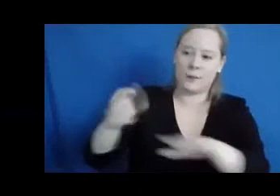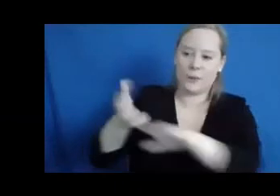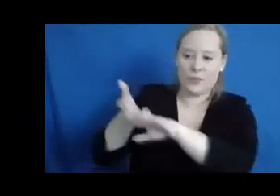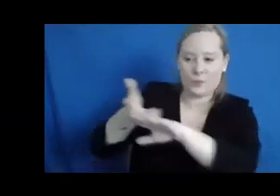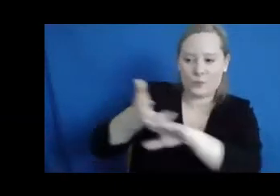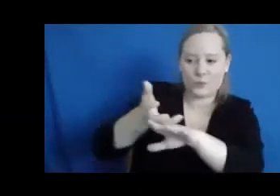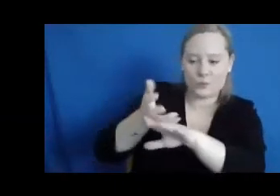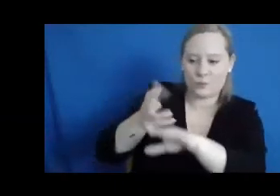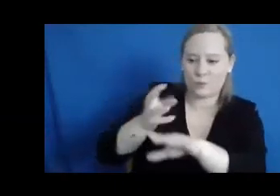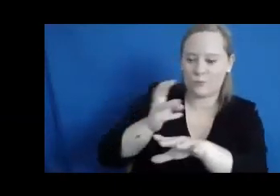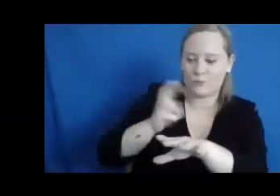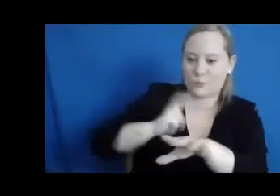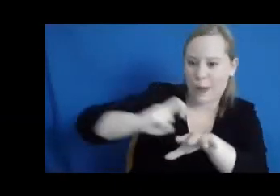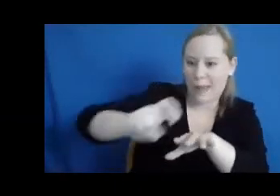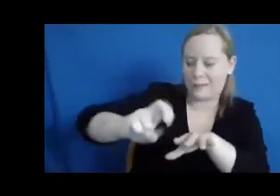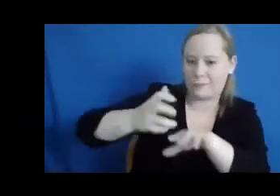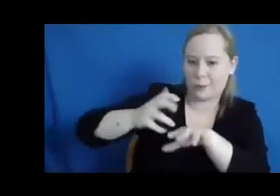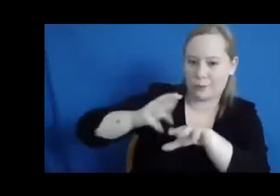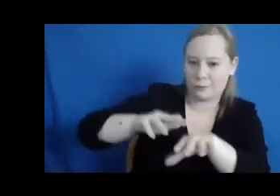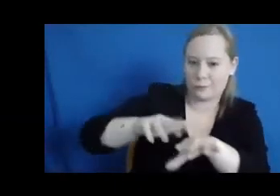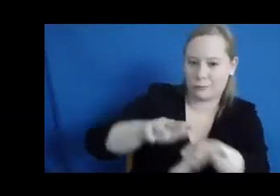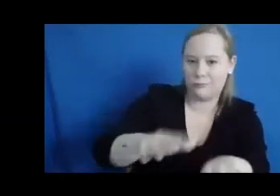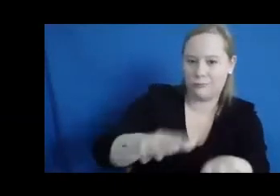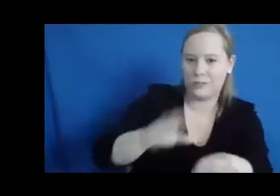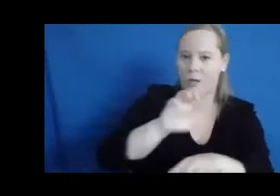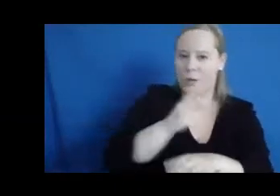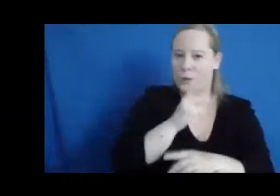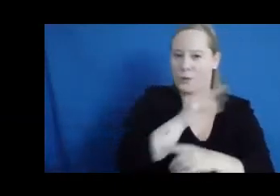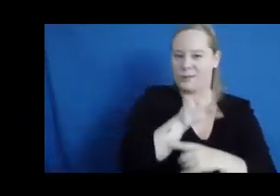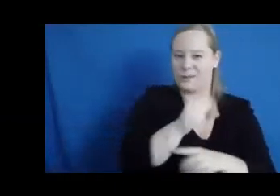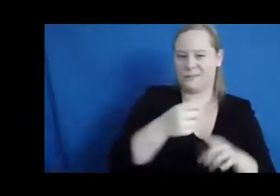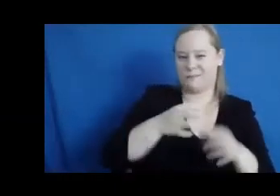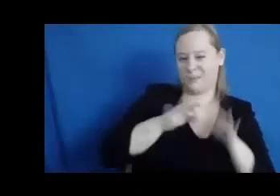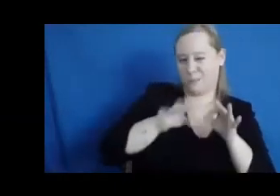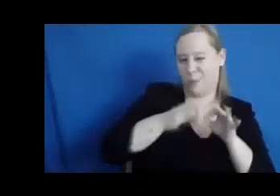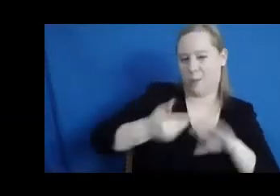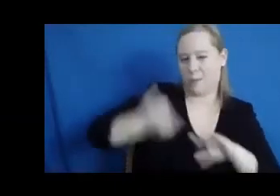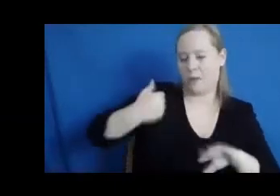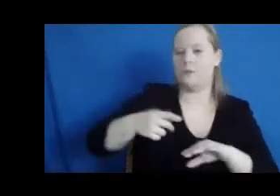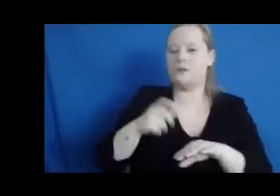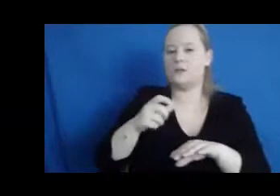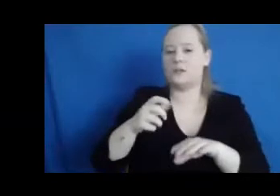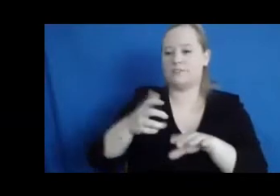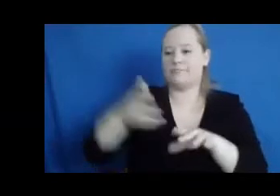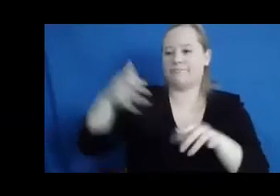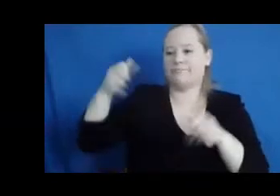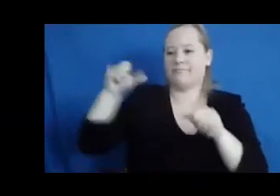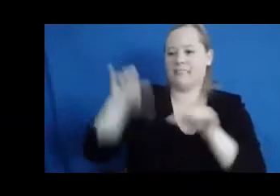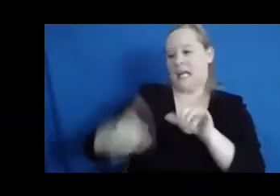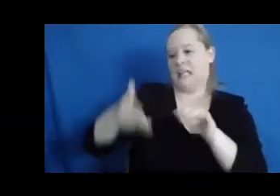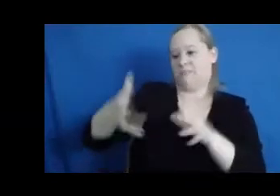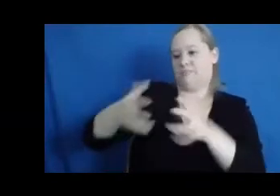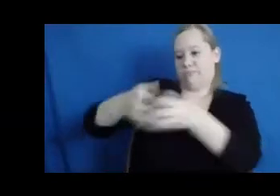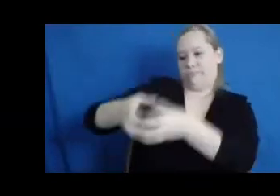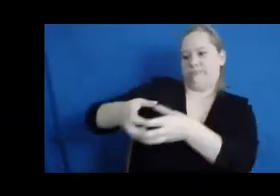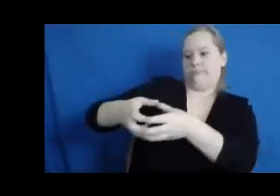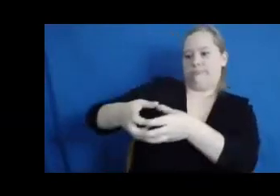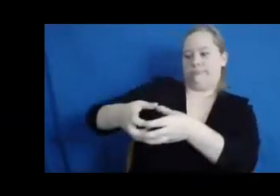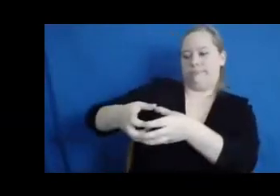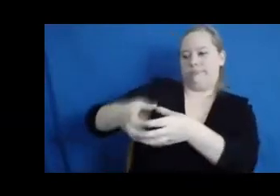those metals that Chris was talking about into the groundwater because of those geochemical